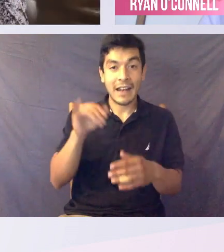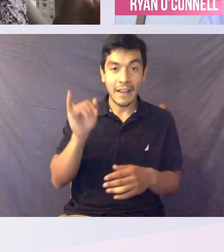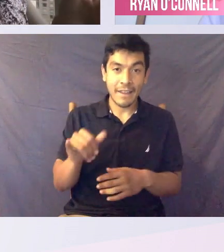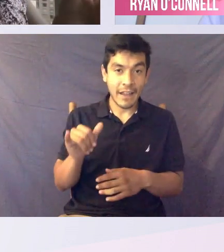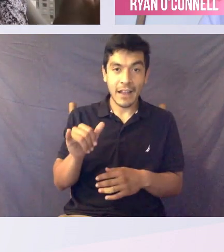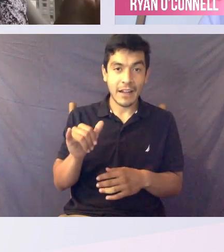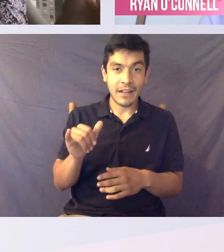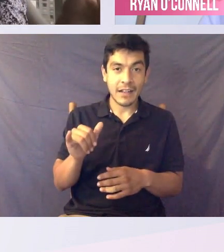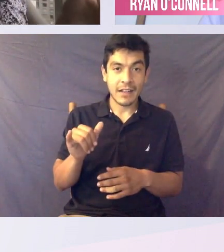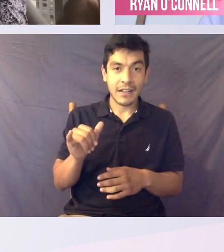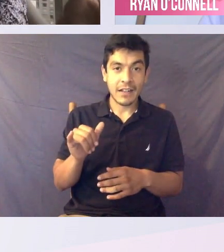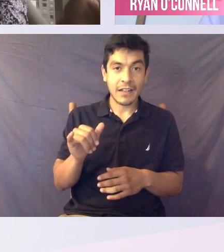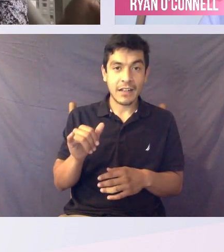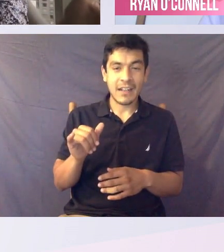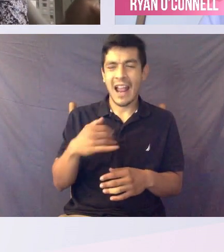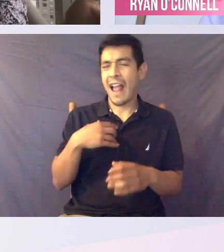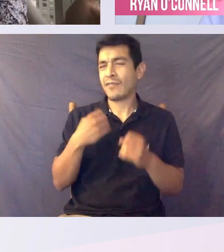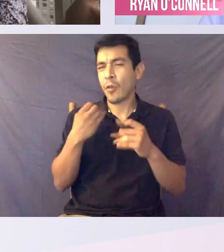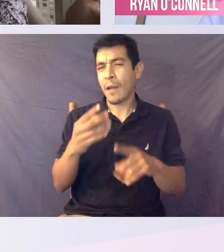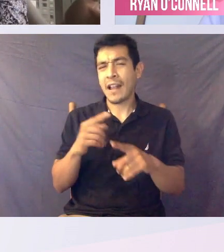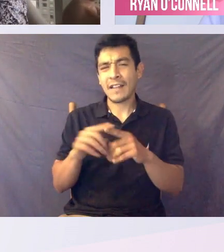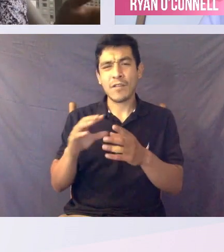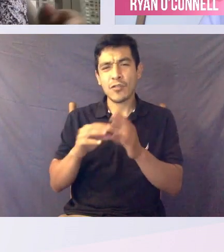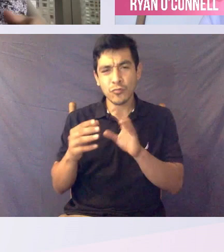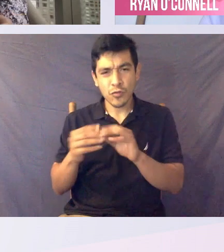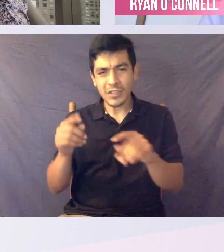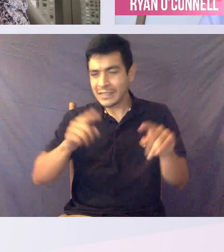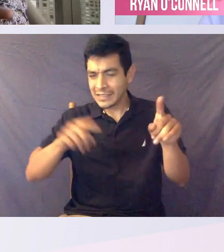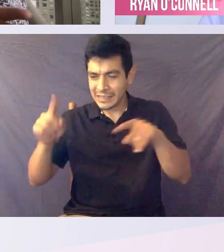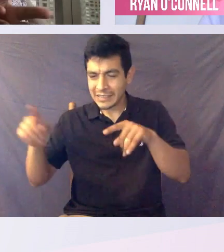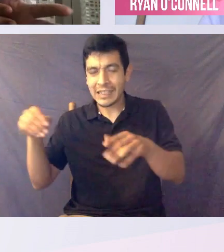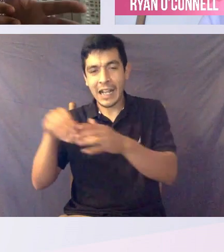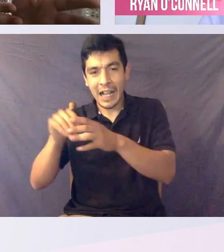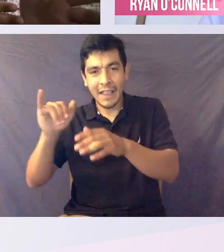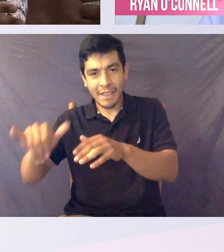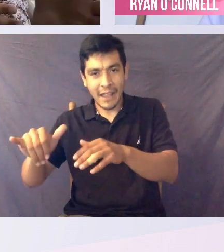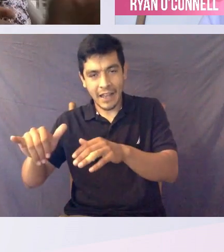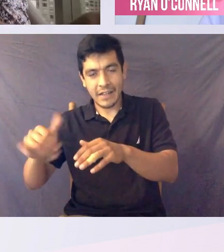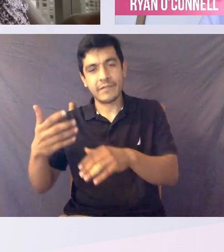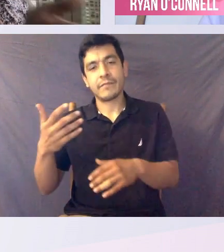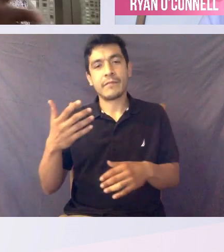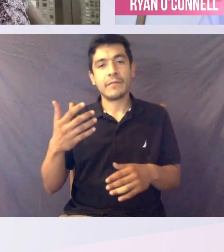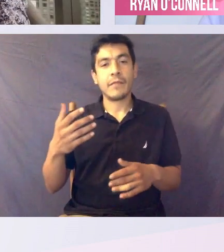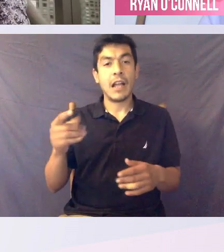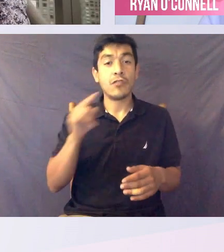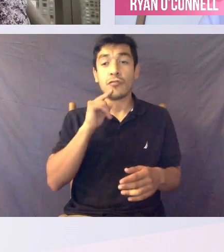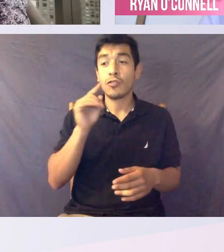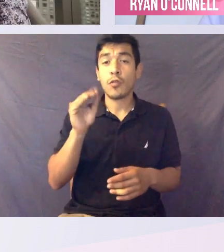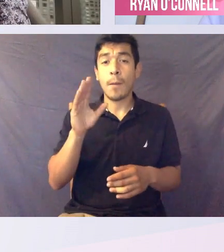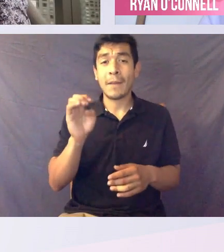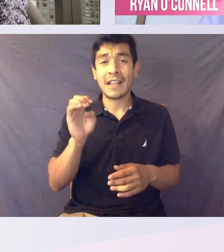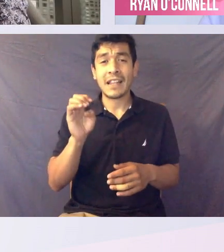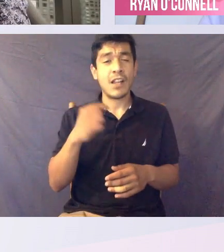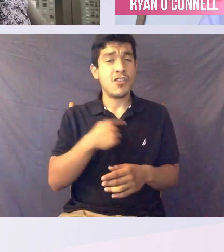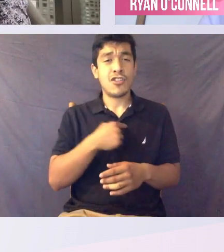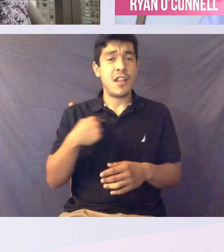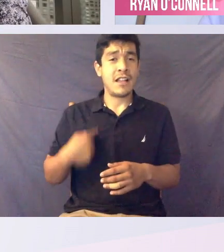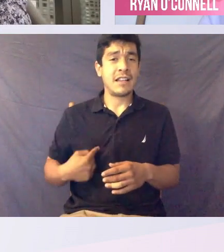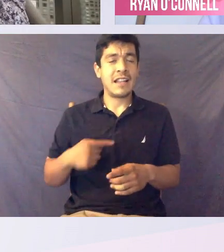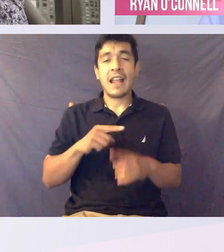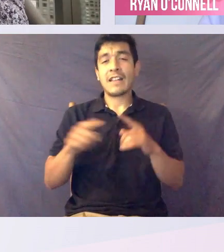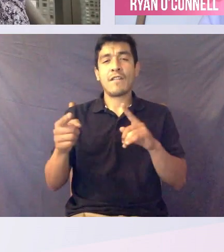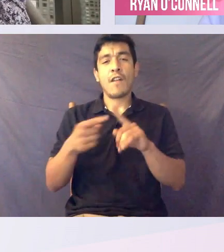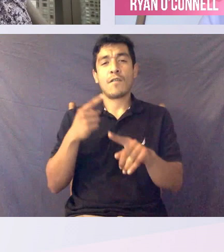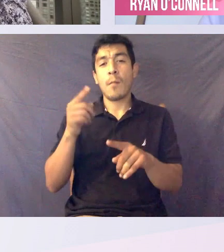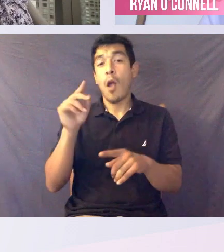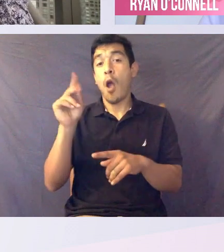the diaspora is so wide and it's so rich. And so, you know, to be Chinese is different from being Korean,